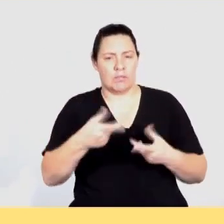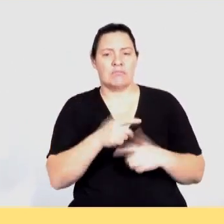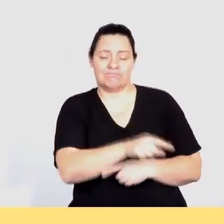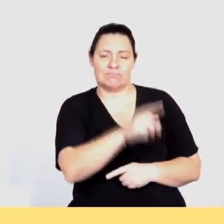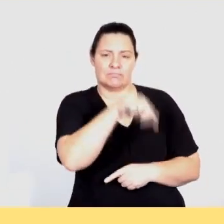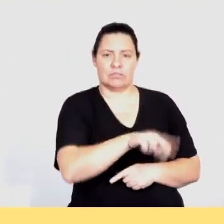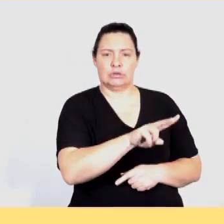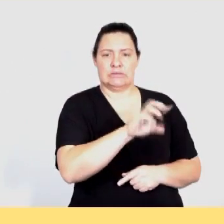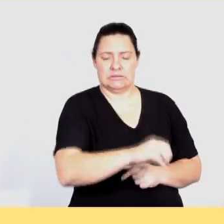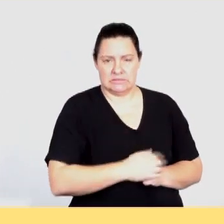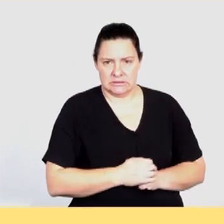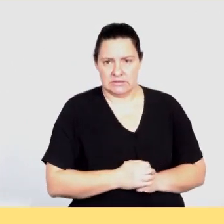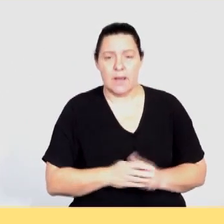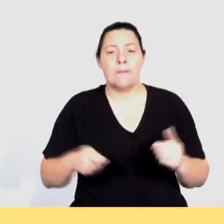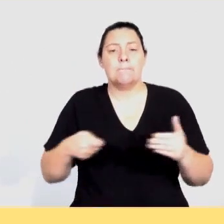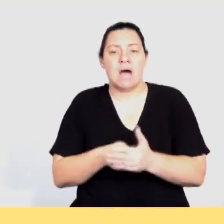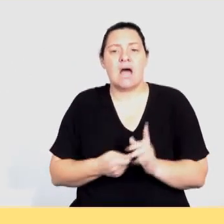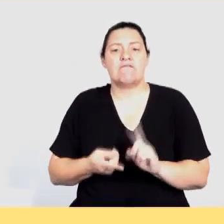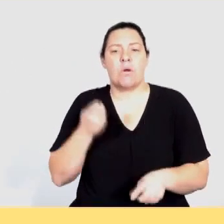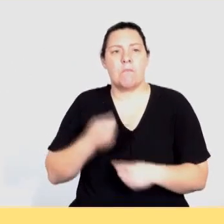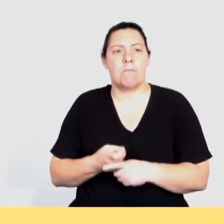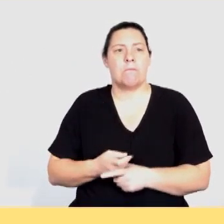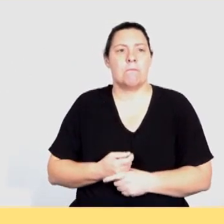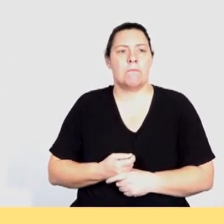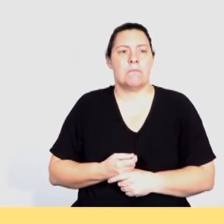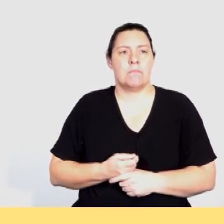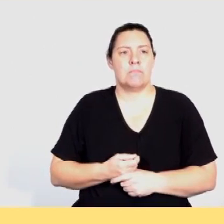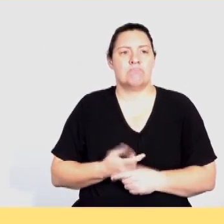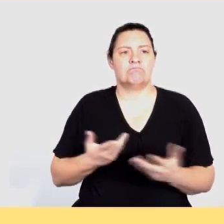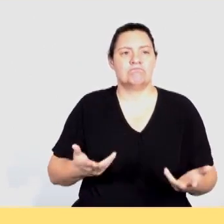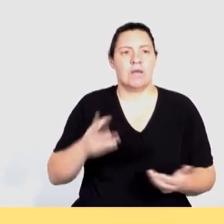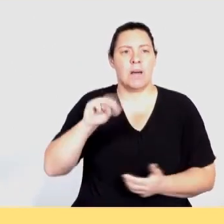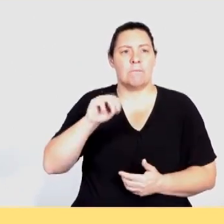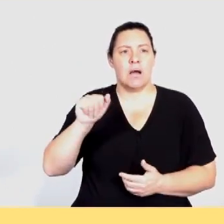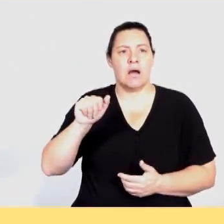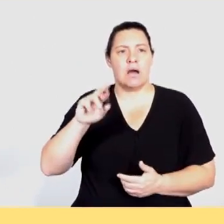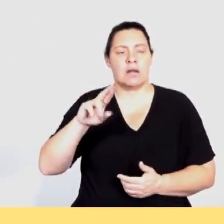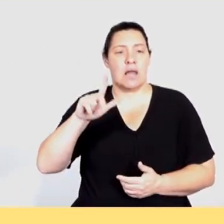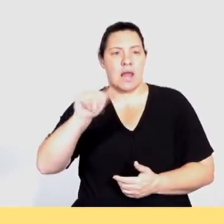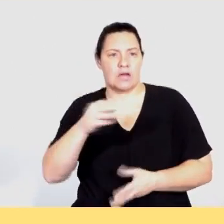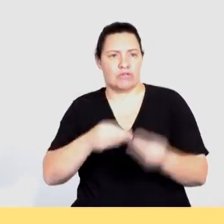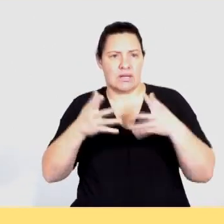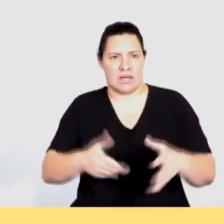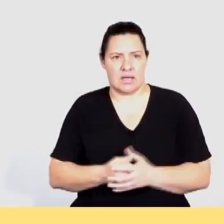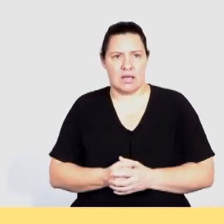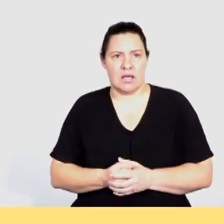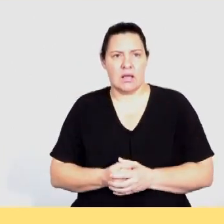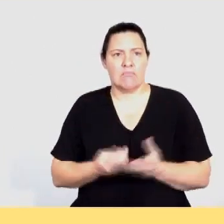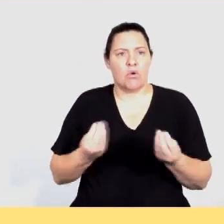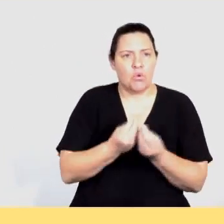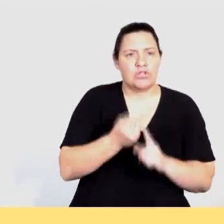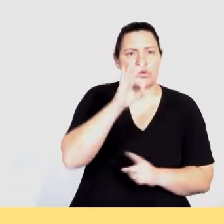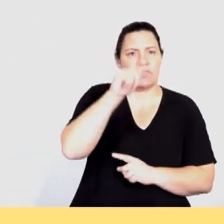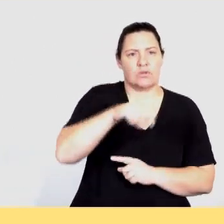document is going to be 20. Bought the following from Mala Traders. Goods, 3,500 and